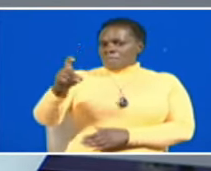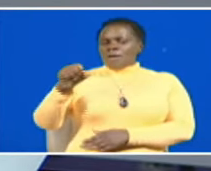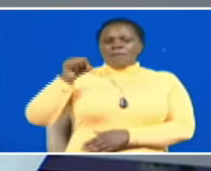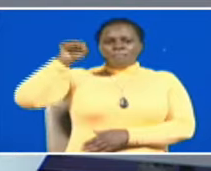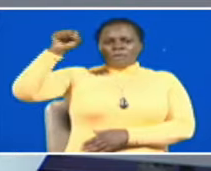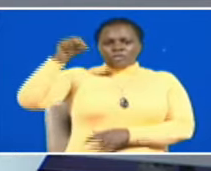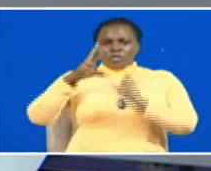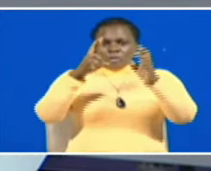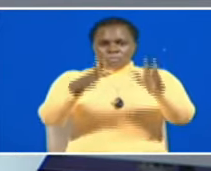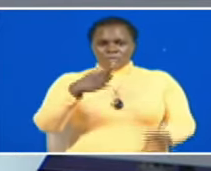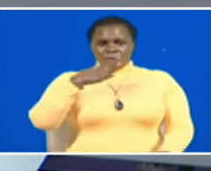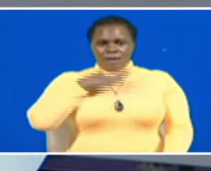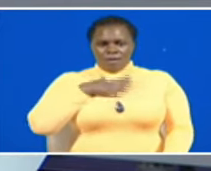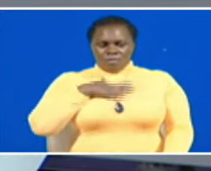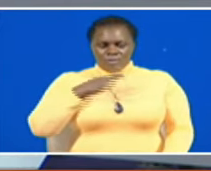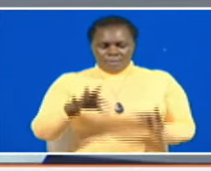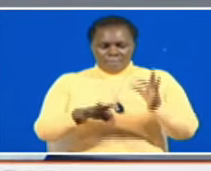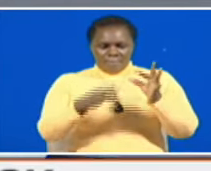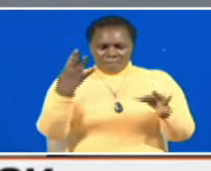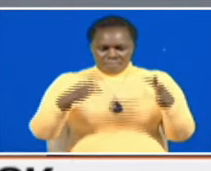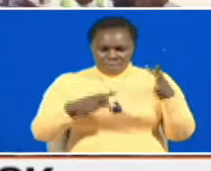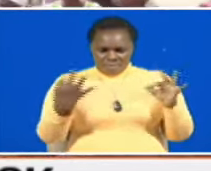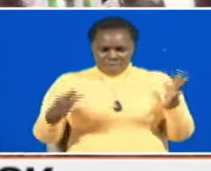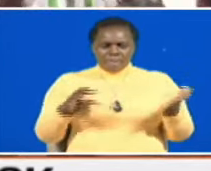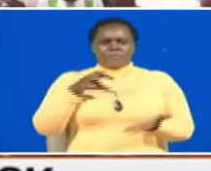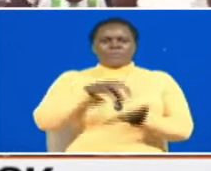reporter Daniel Kariuki interrogates.